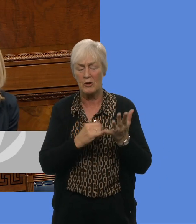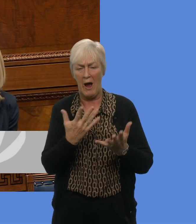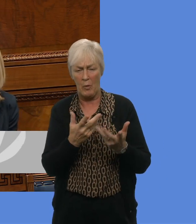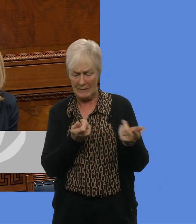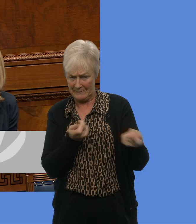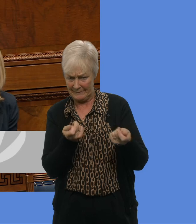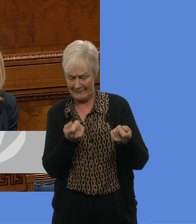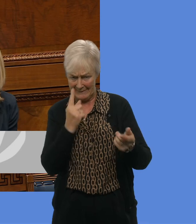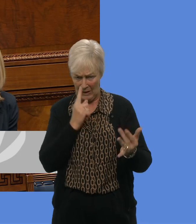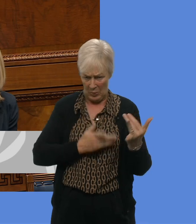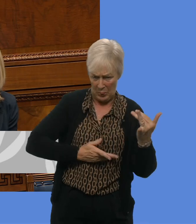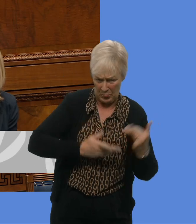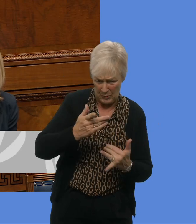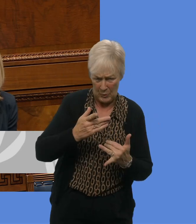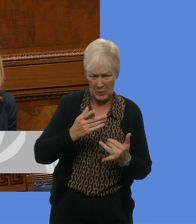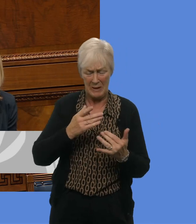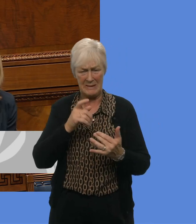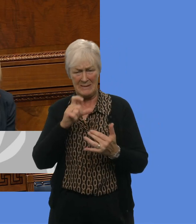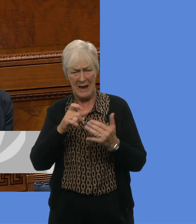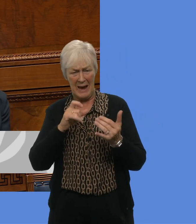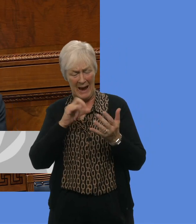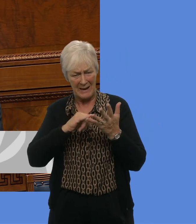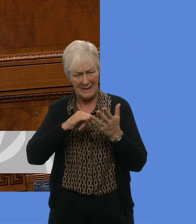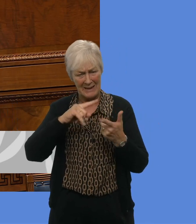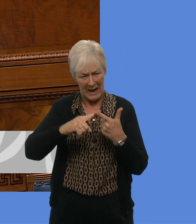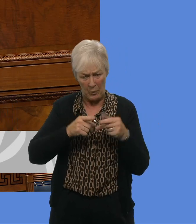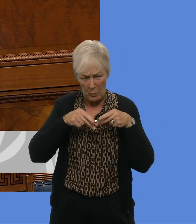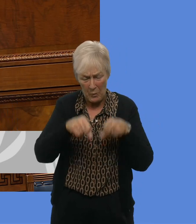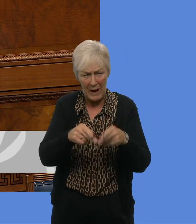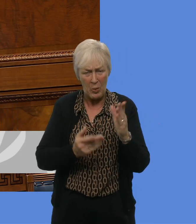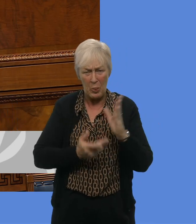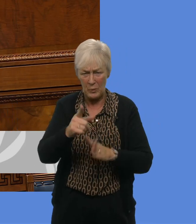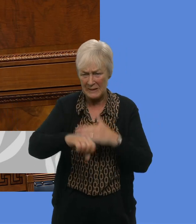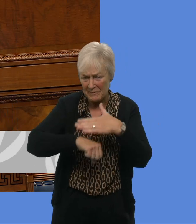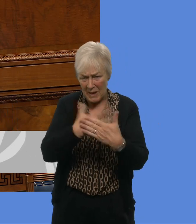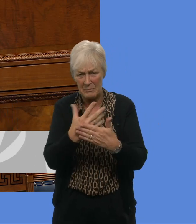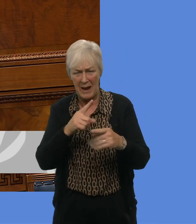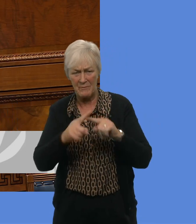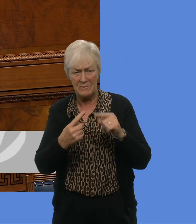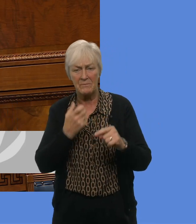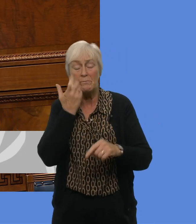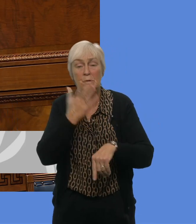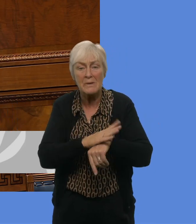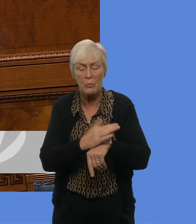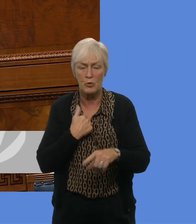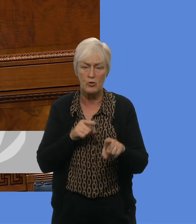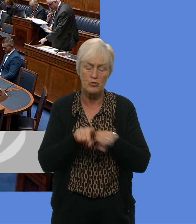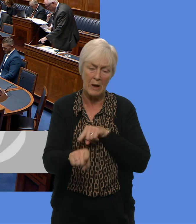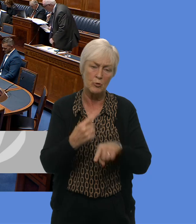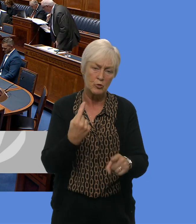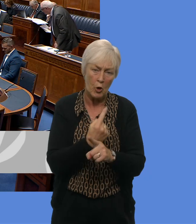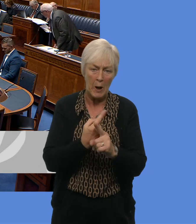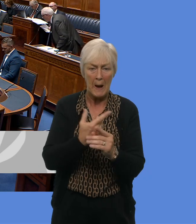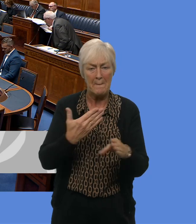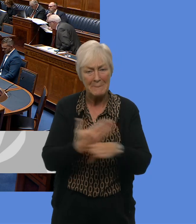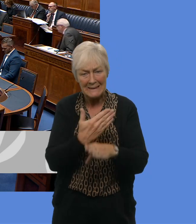navigate ourselves through the Kafkaesque approach that the EA seems to be developing and every time we try to have a conversation about a business case?